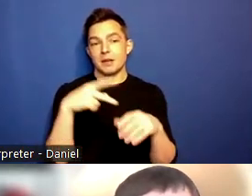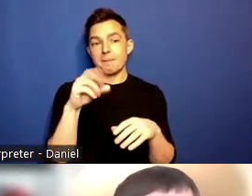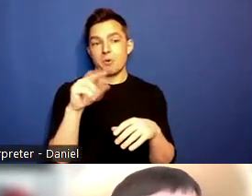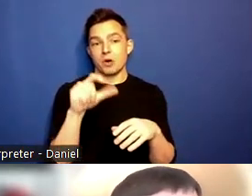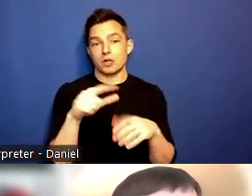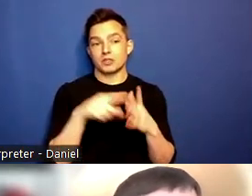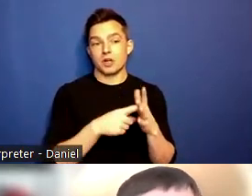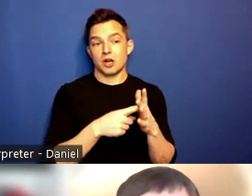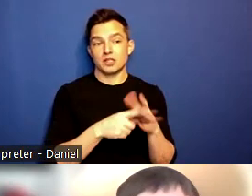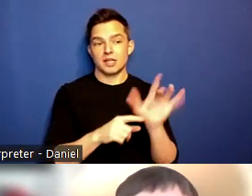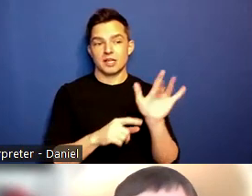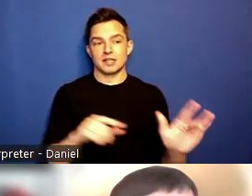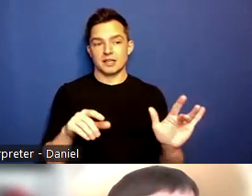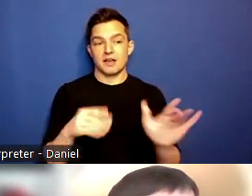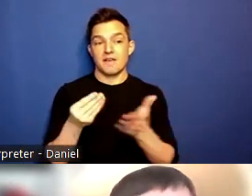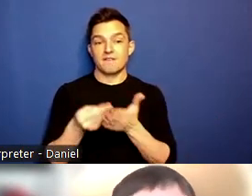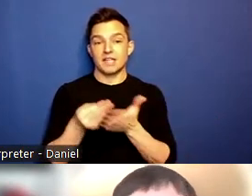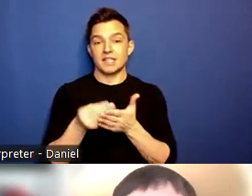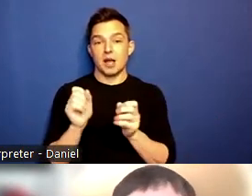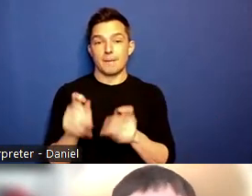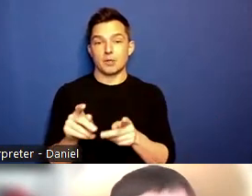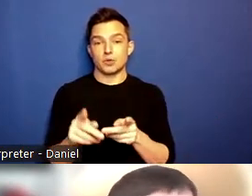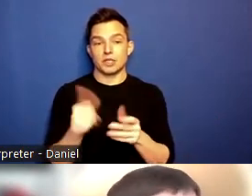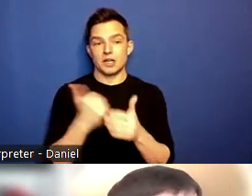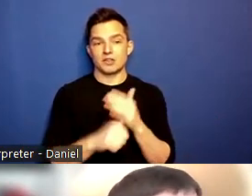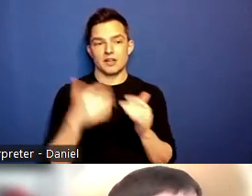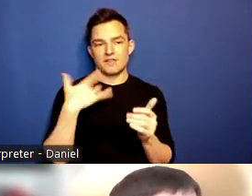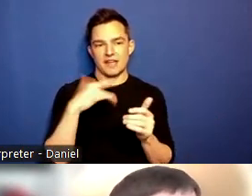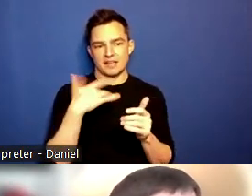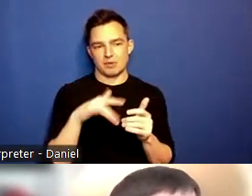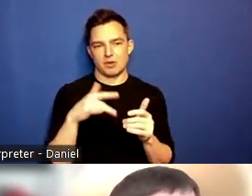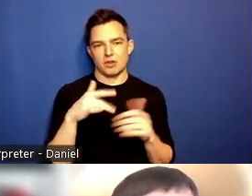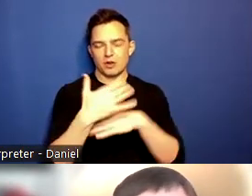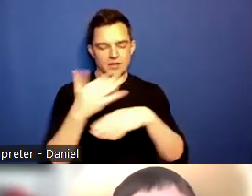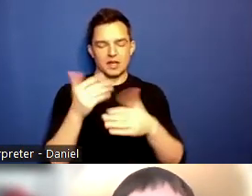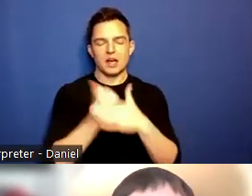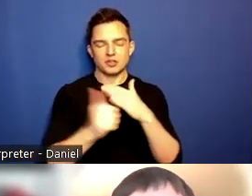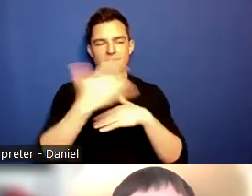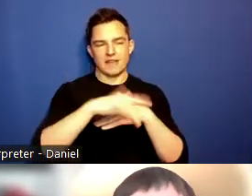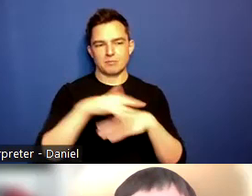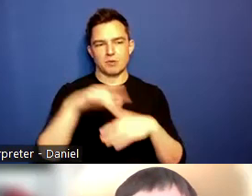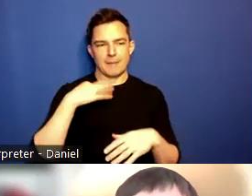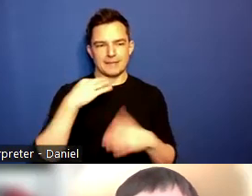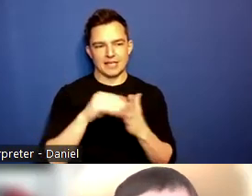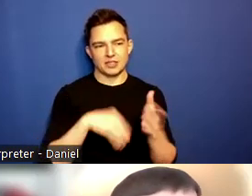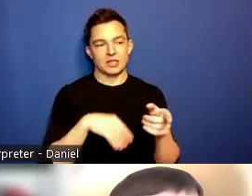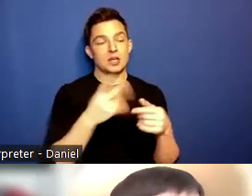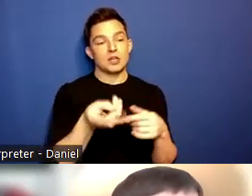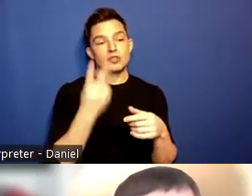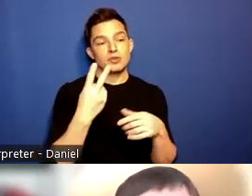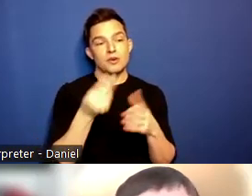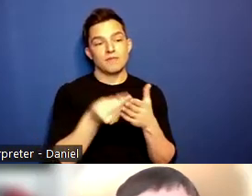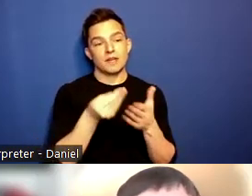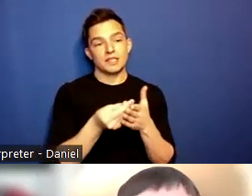application, click Funding Opportunities under Available Applications. You'll see we have 2 funding opportunities open